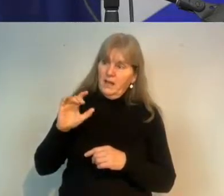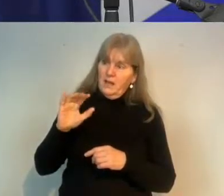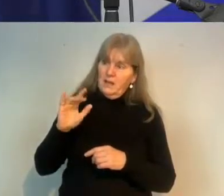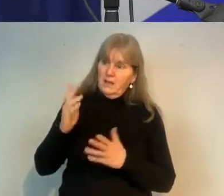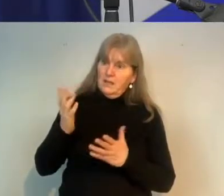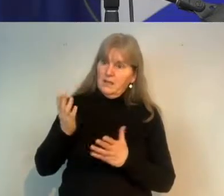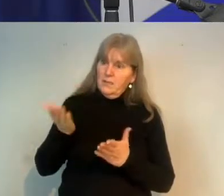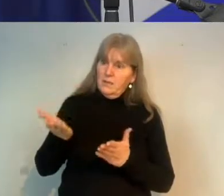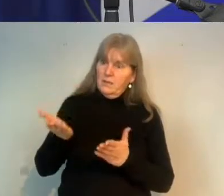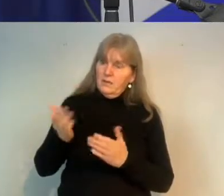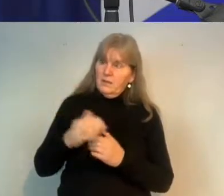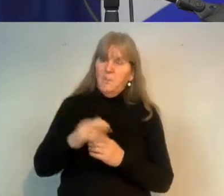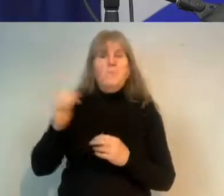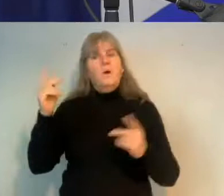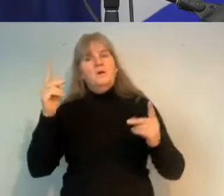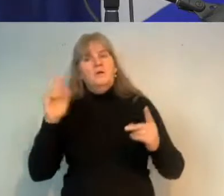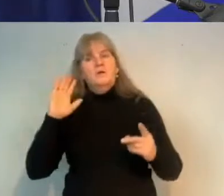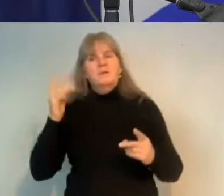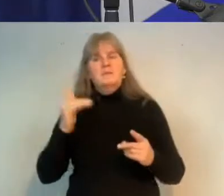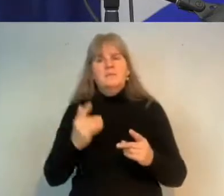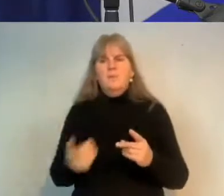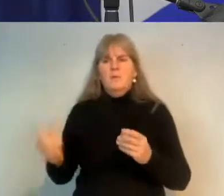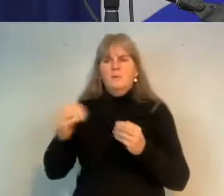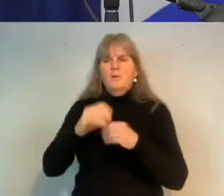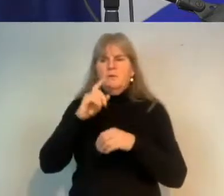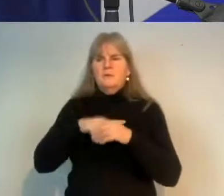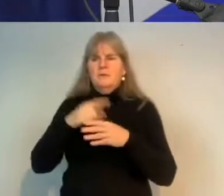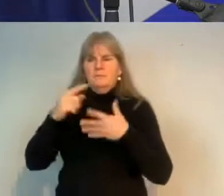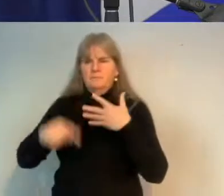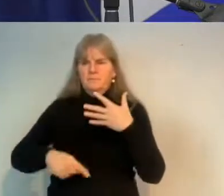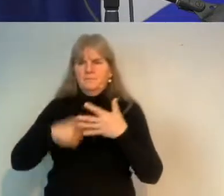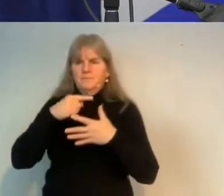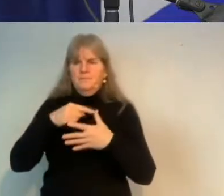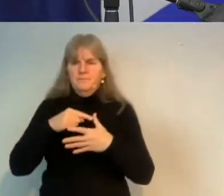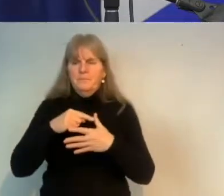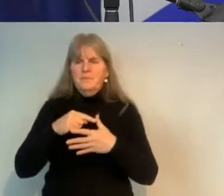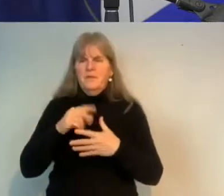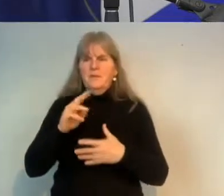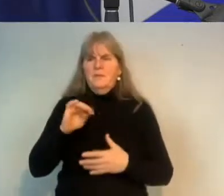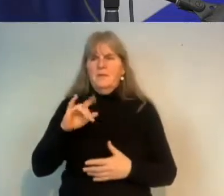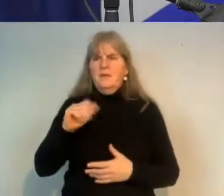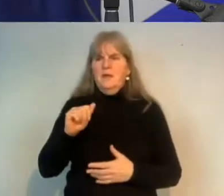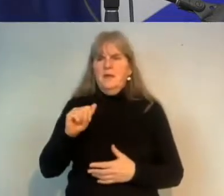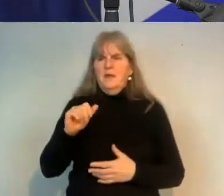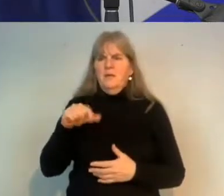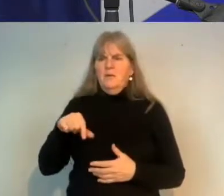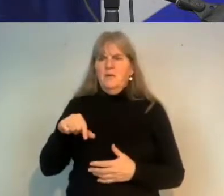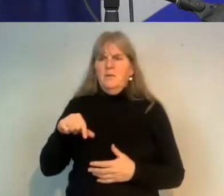All right, I'll circle back one more time to Media Q. Mike from Media Q.